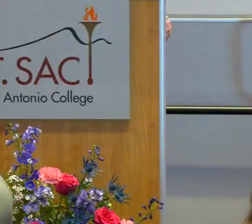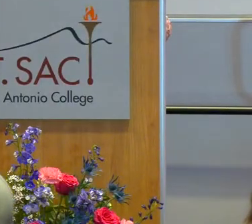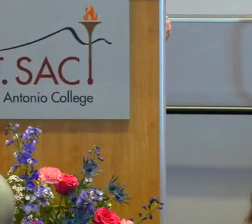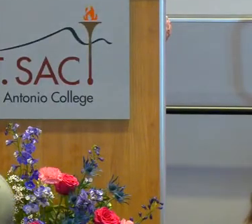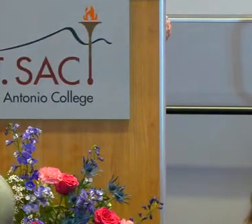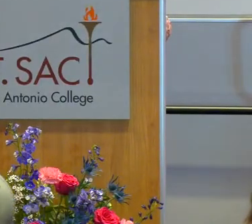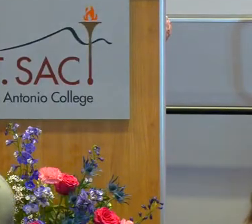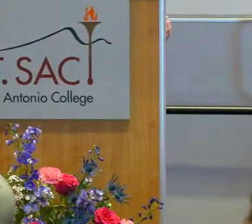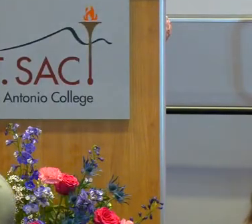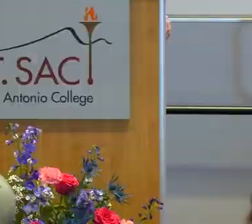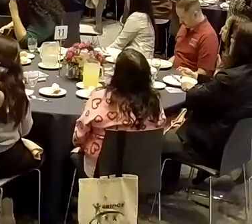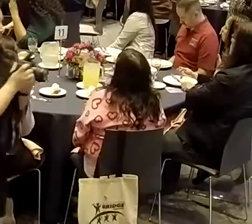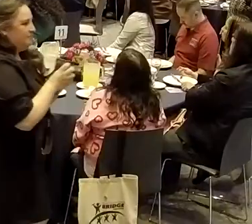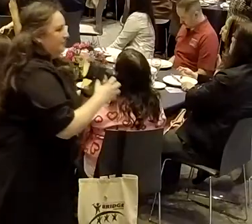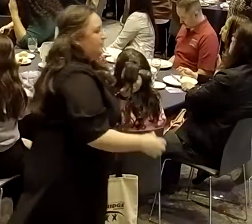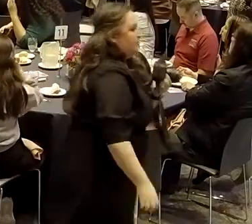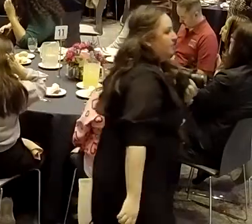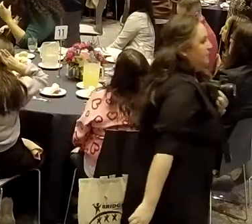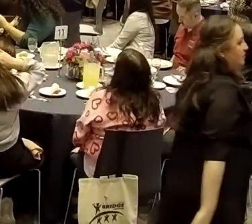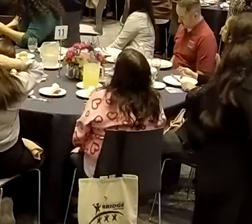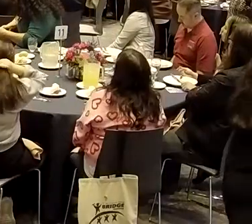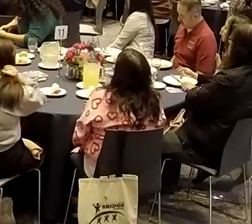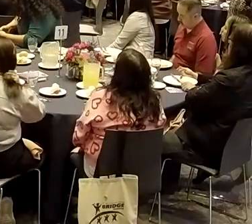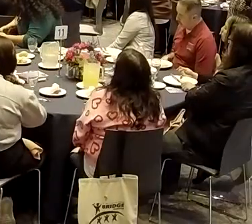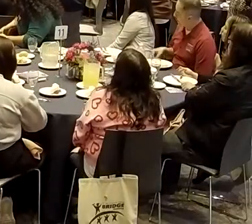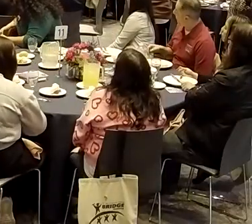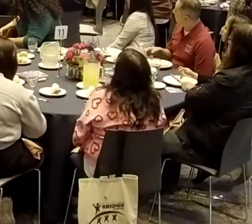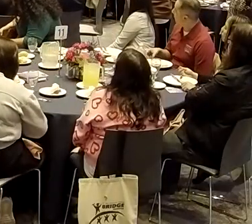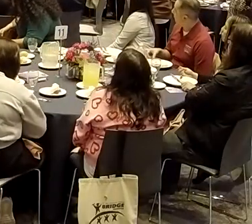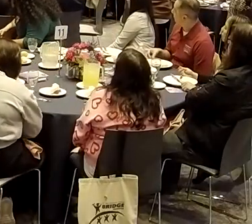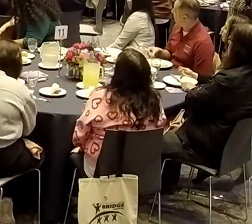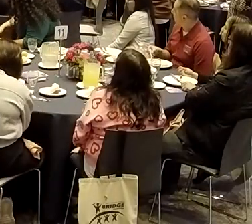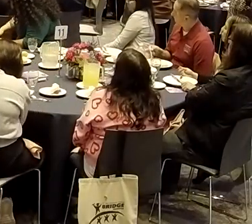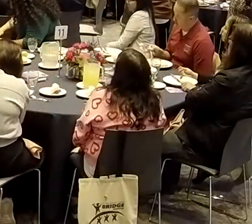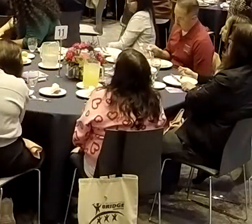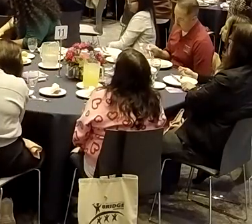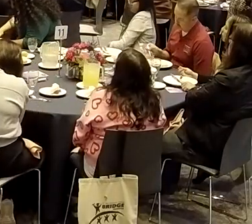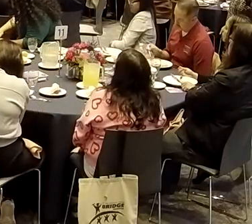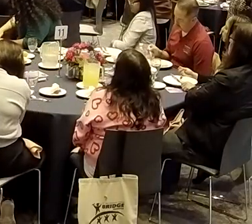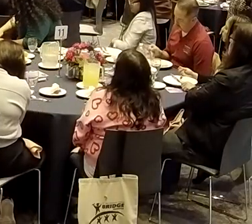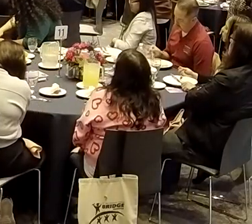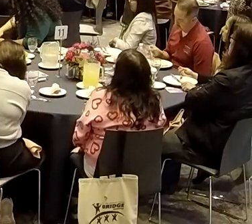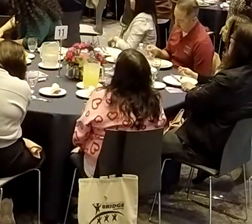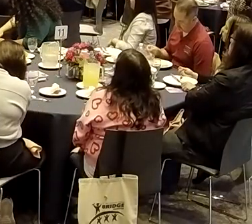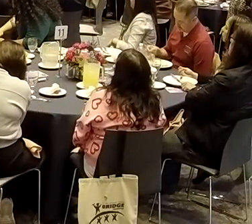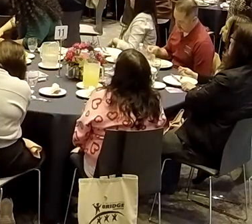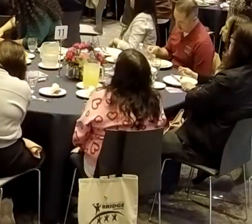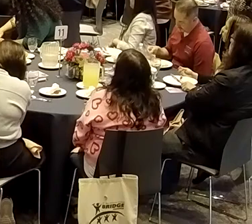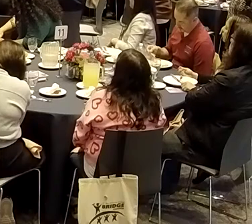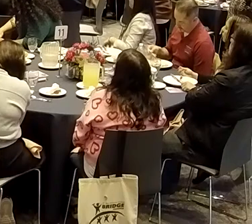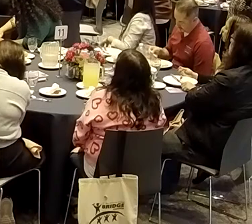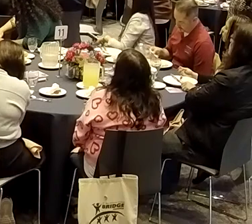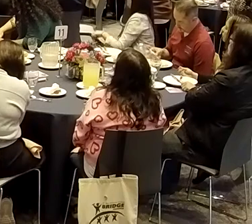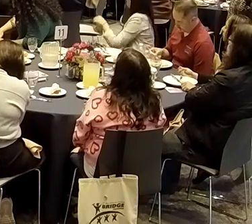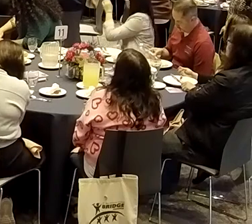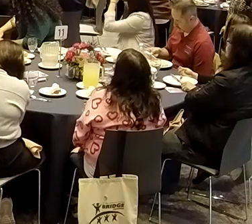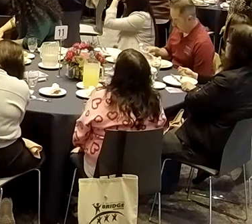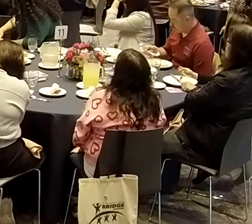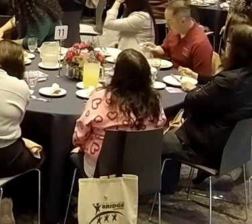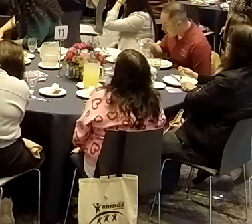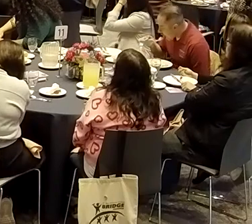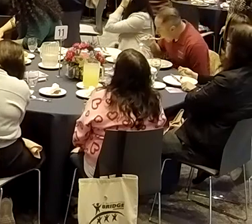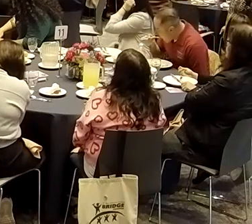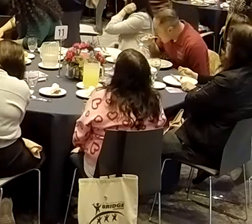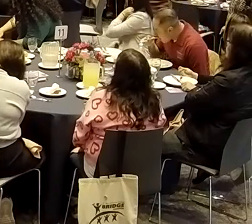your tenacity, for your strength, for your love, for your care, and your wisdom. I would